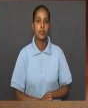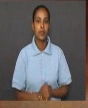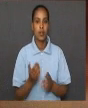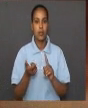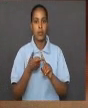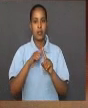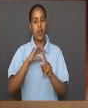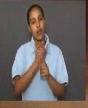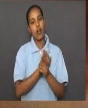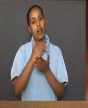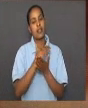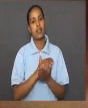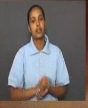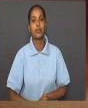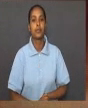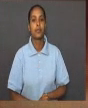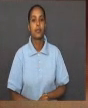Let's get back to our lesson.